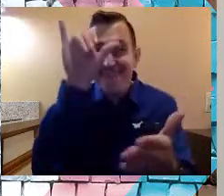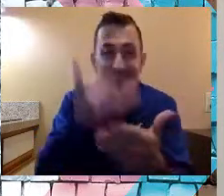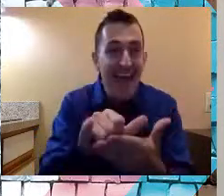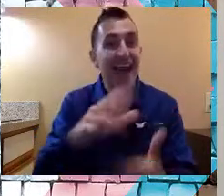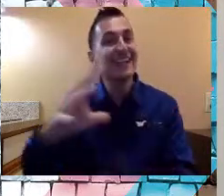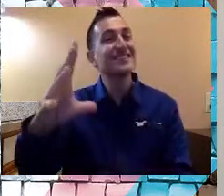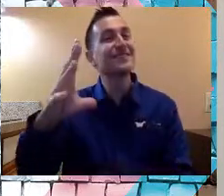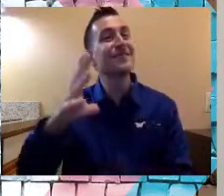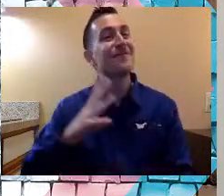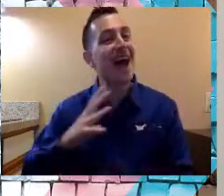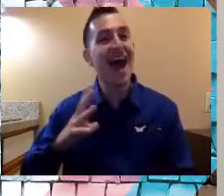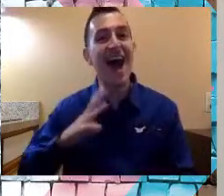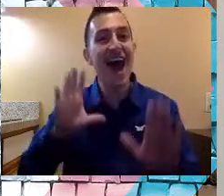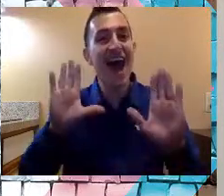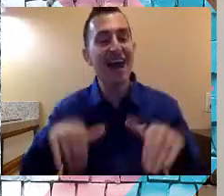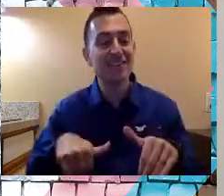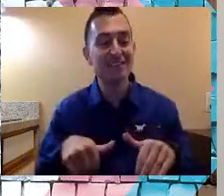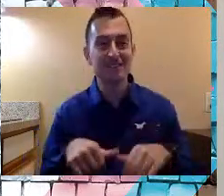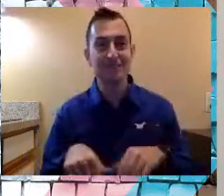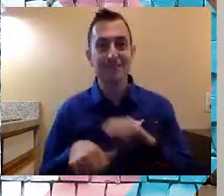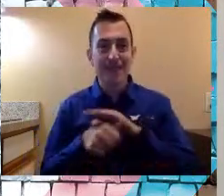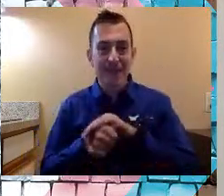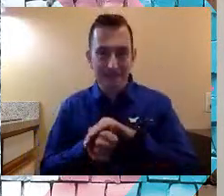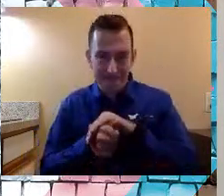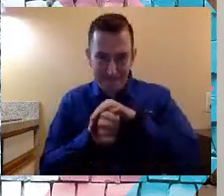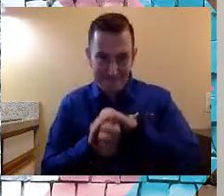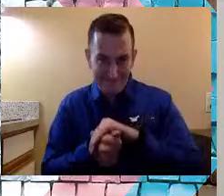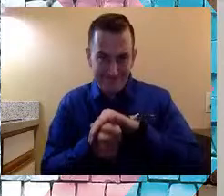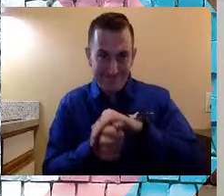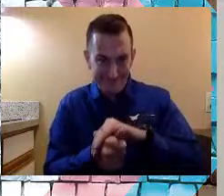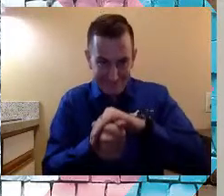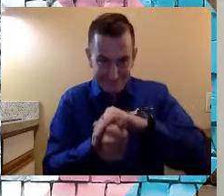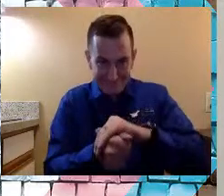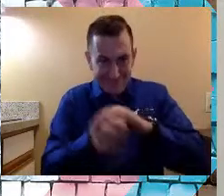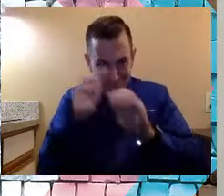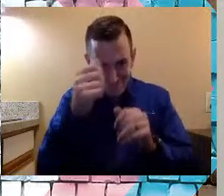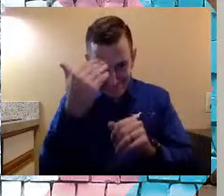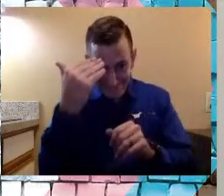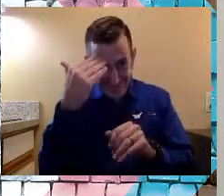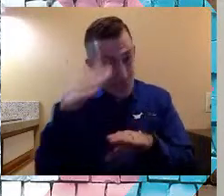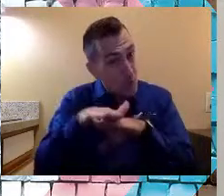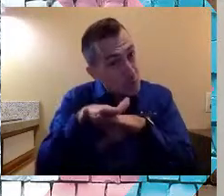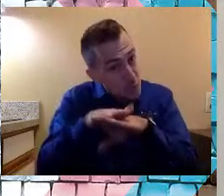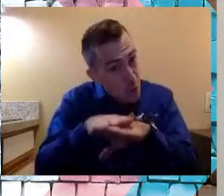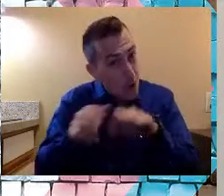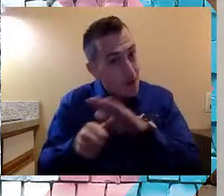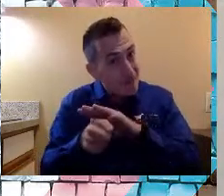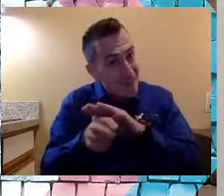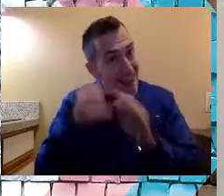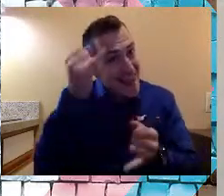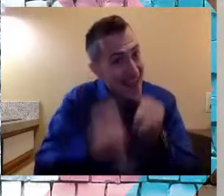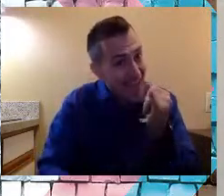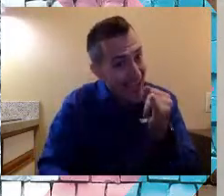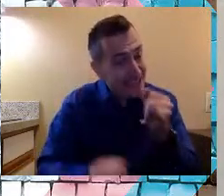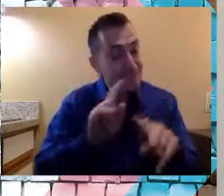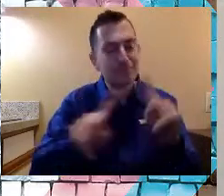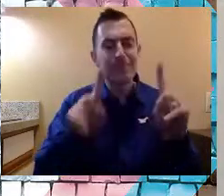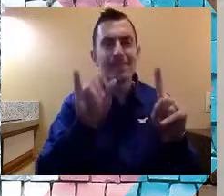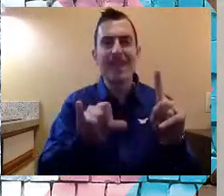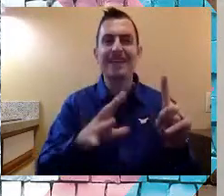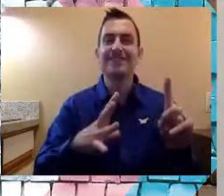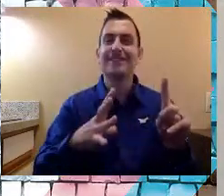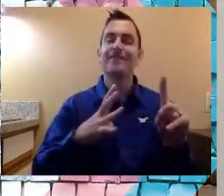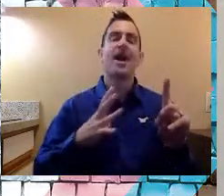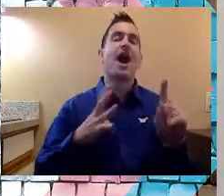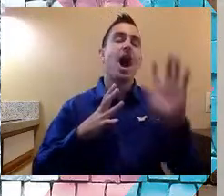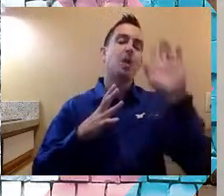the turtle is crossing the finish line, but he's finishing. That is important. It's okay to dance by